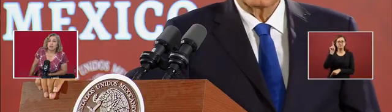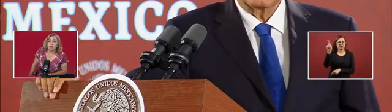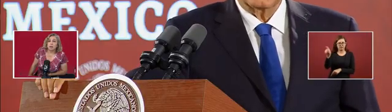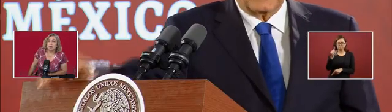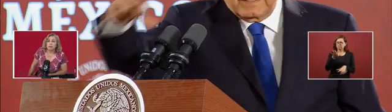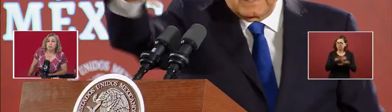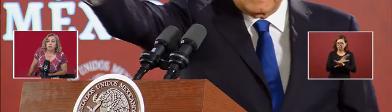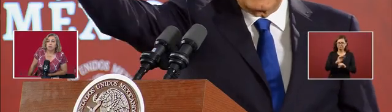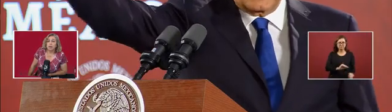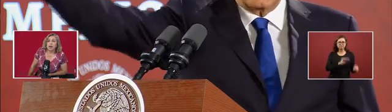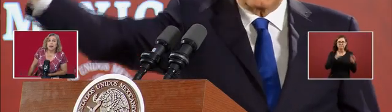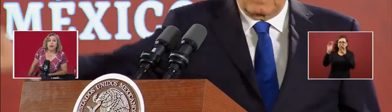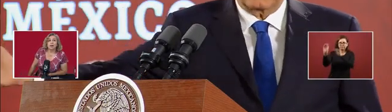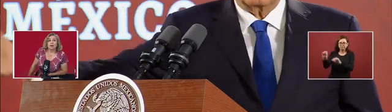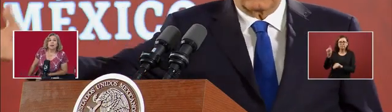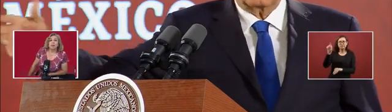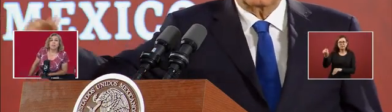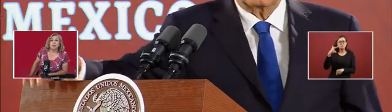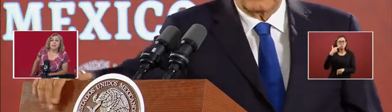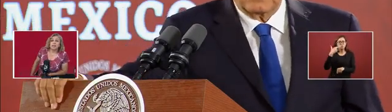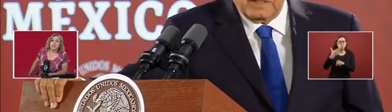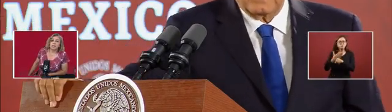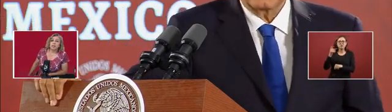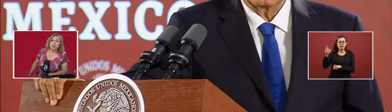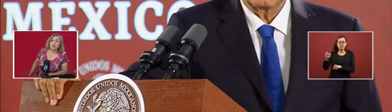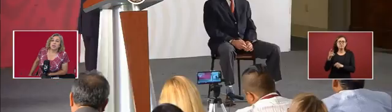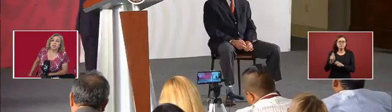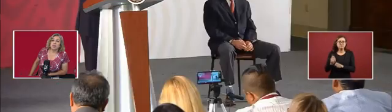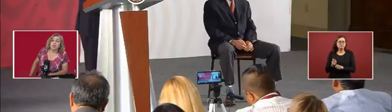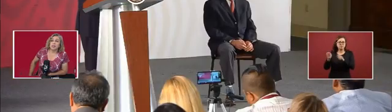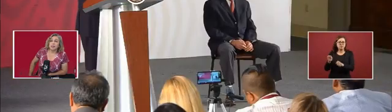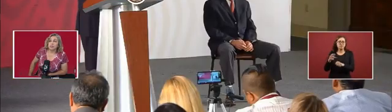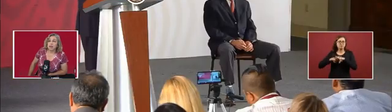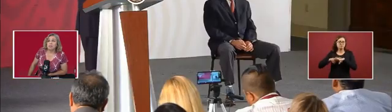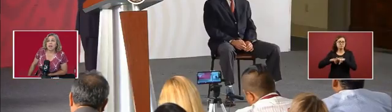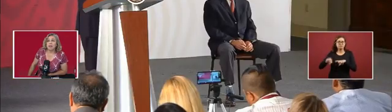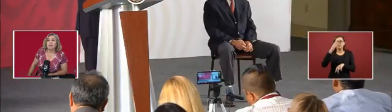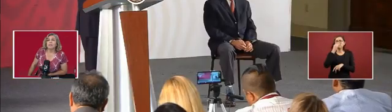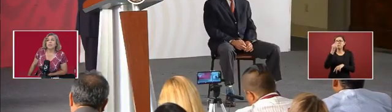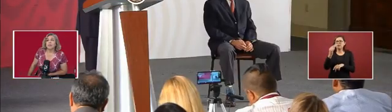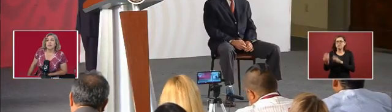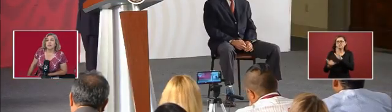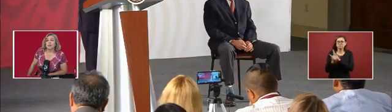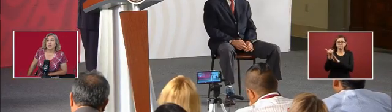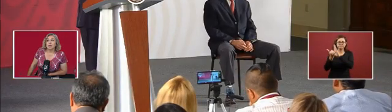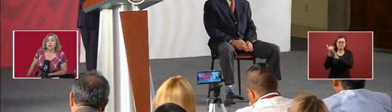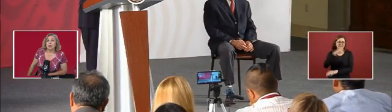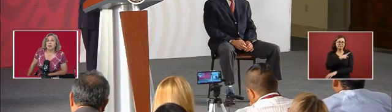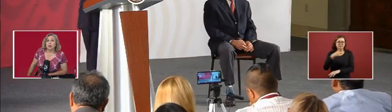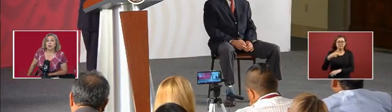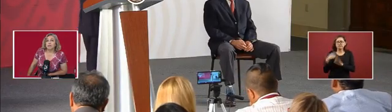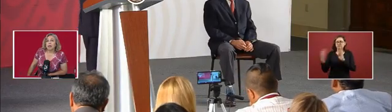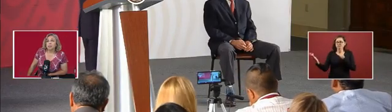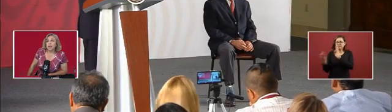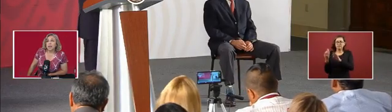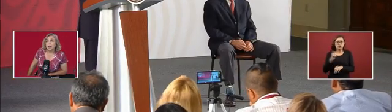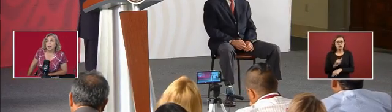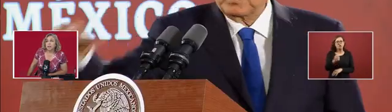that it went to the director of investments of